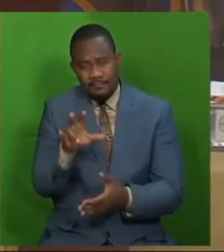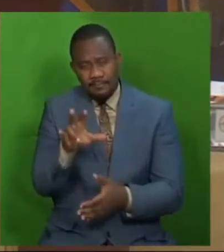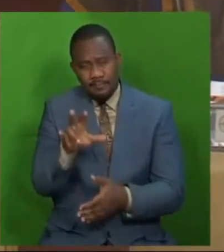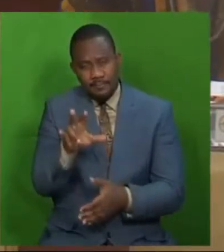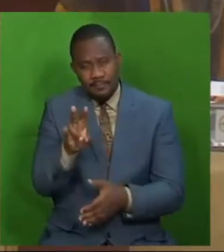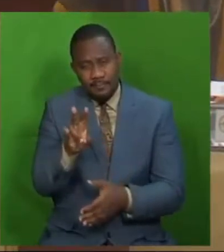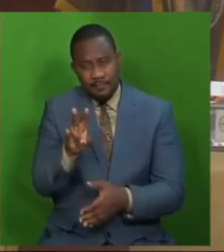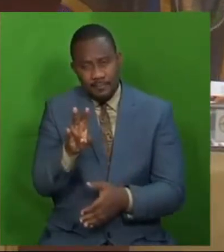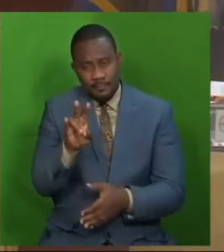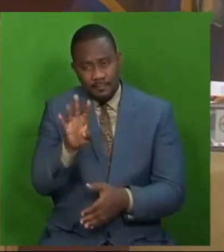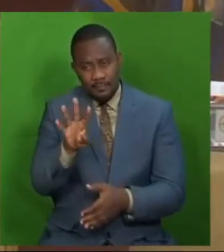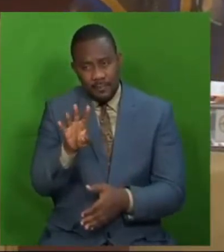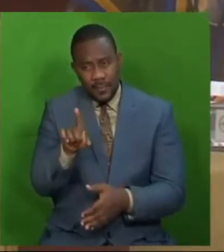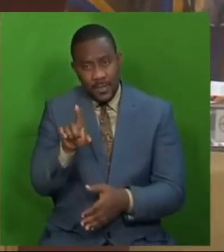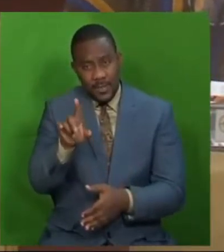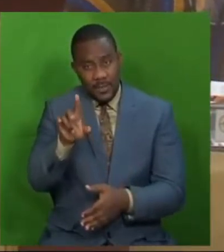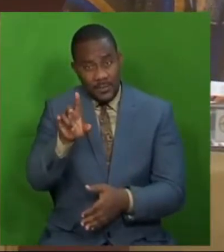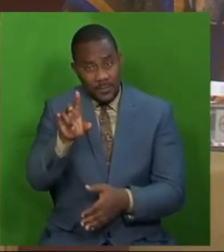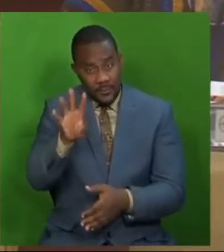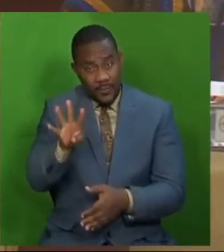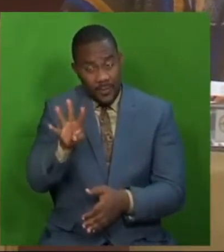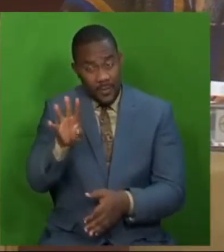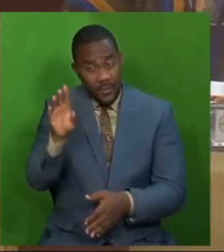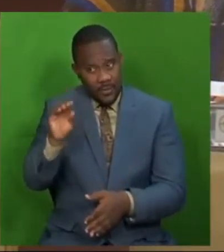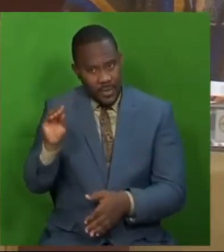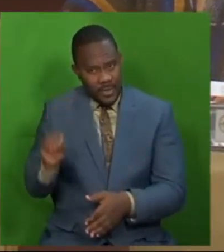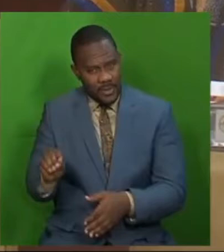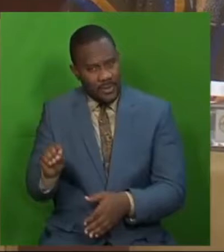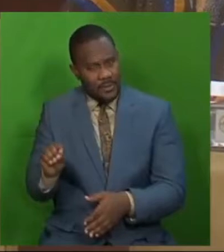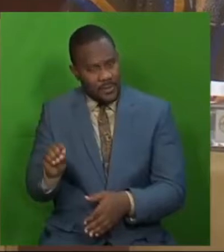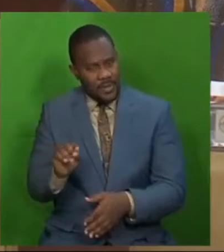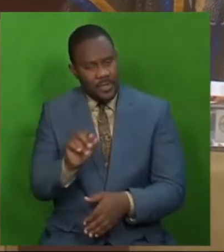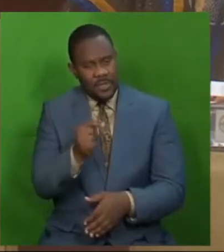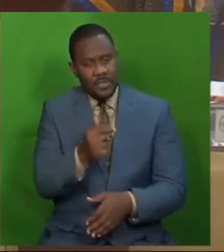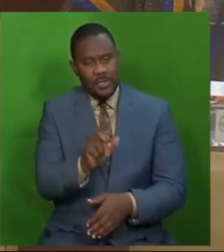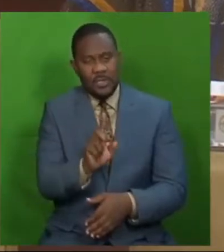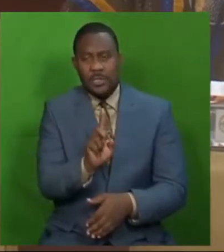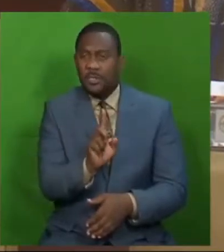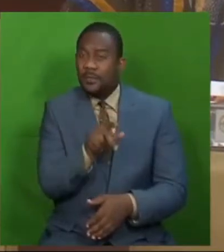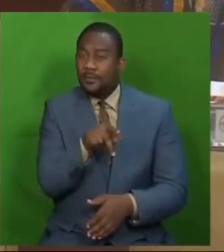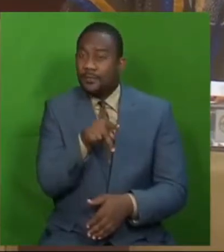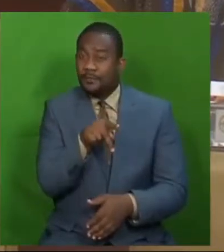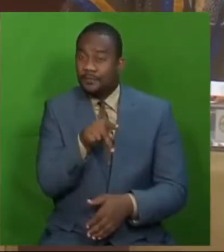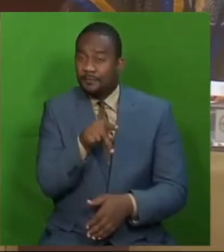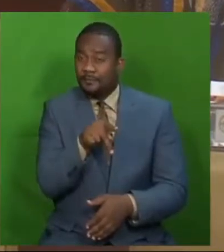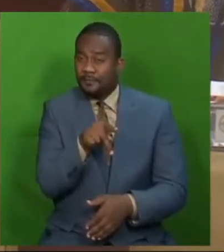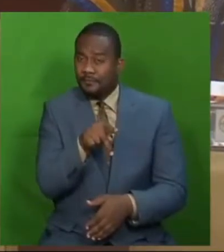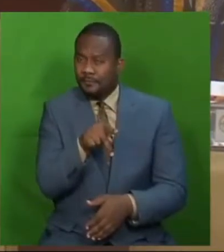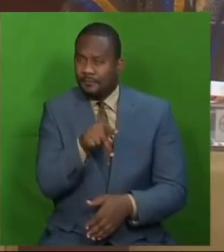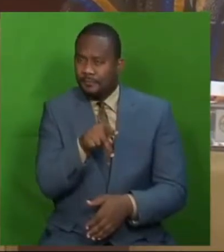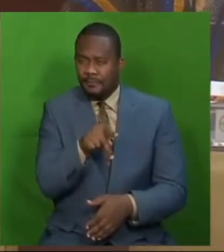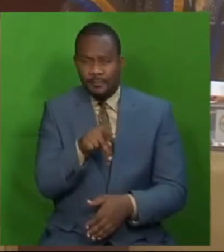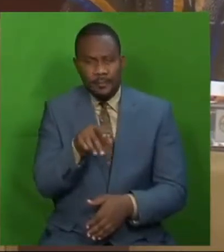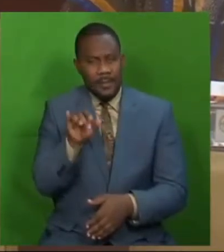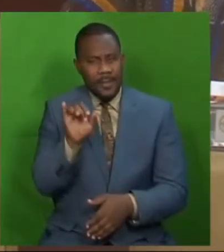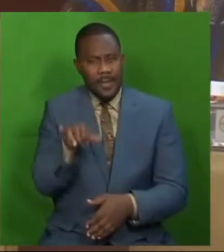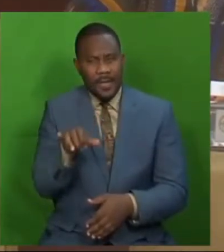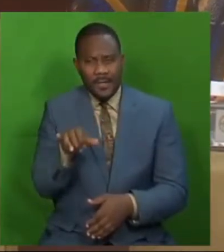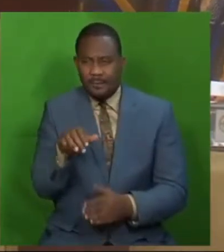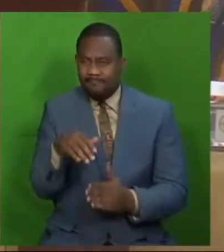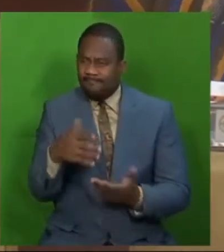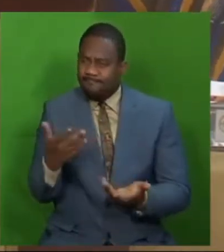74.4% of our GDP. Mr. Speaker, this is far above